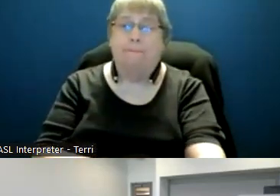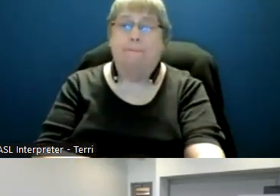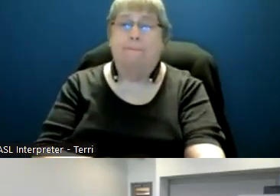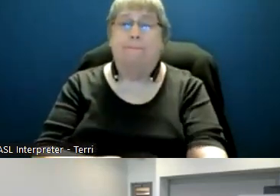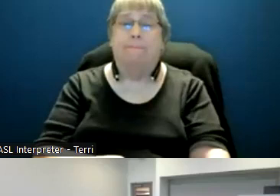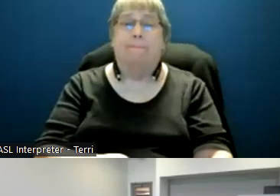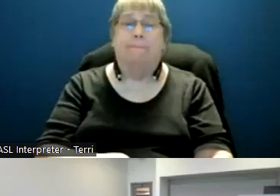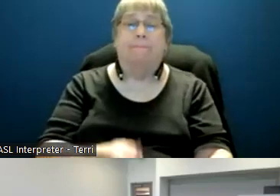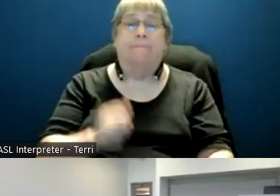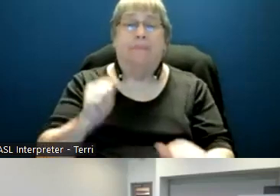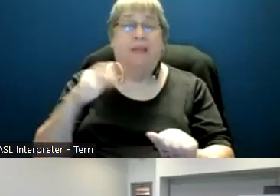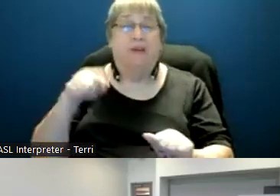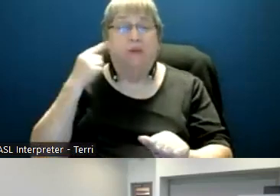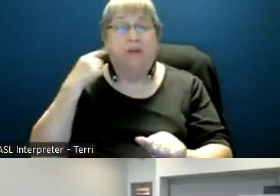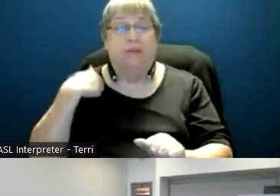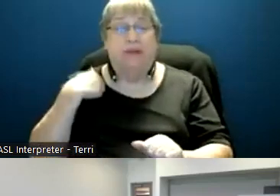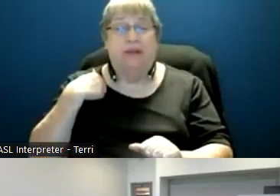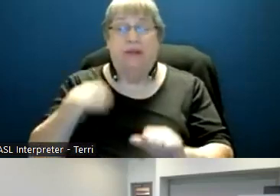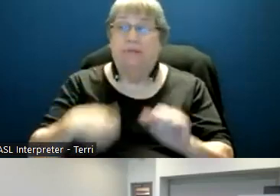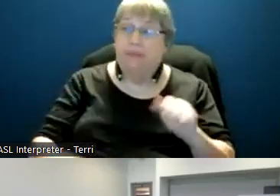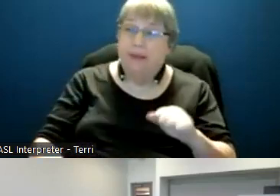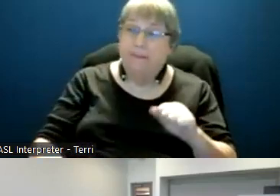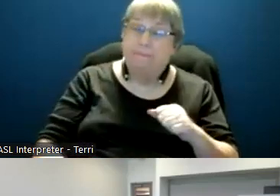Can you all hear me? Yes.